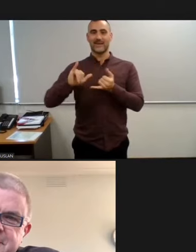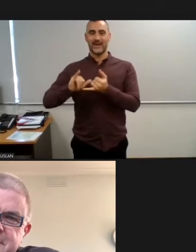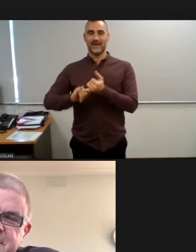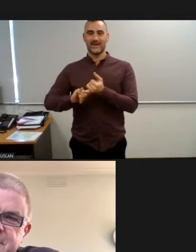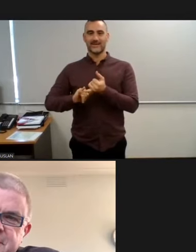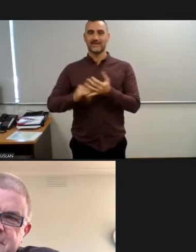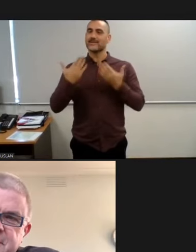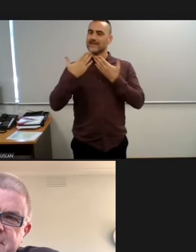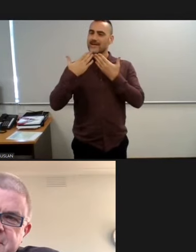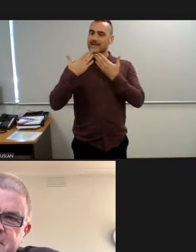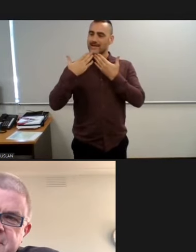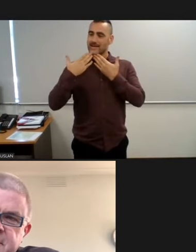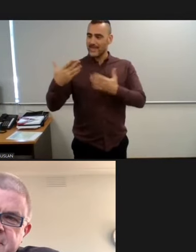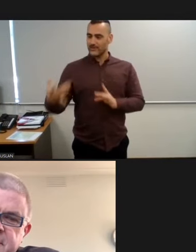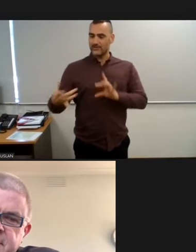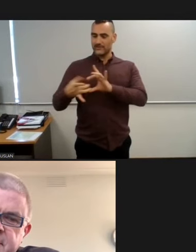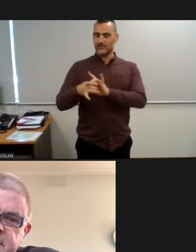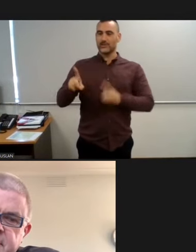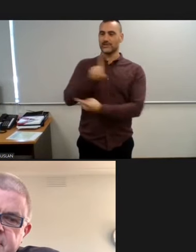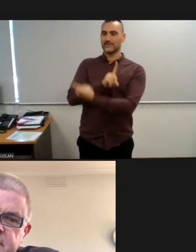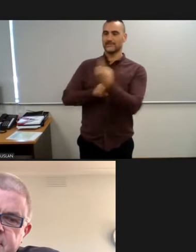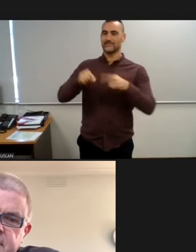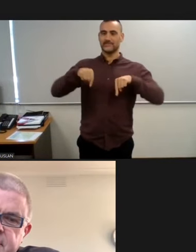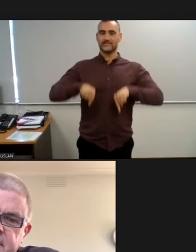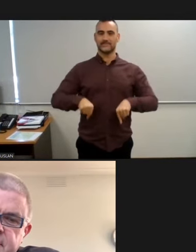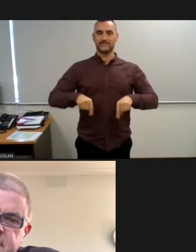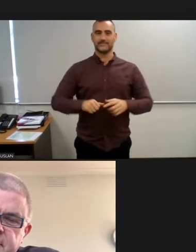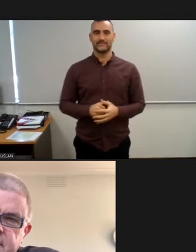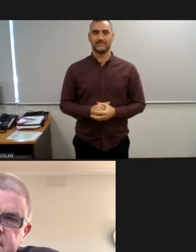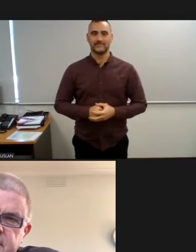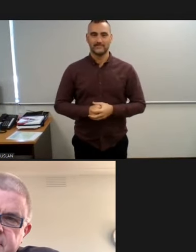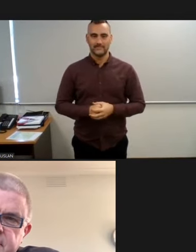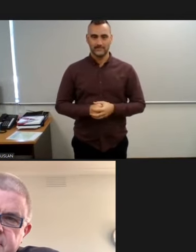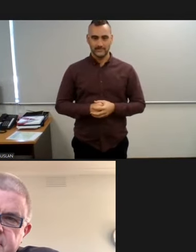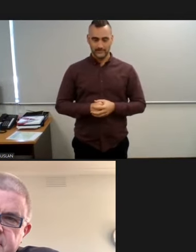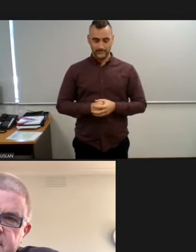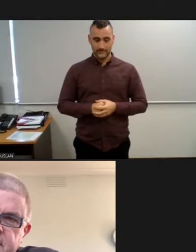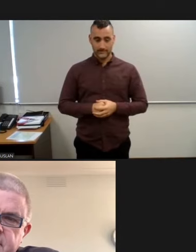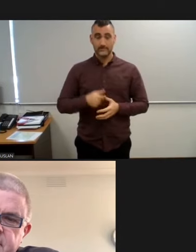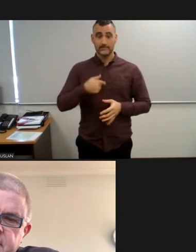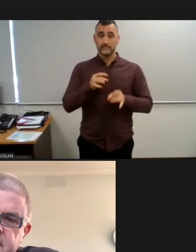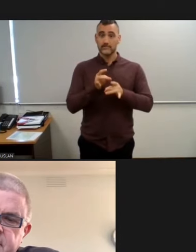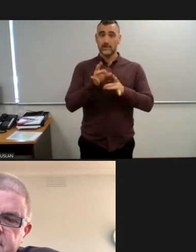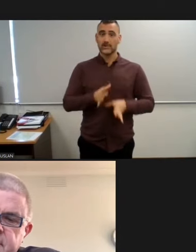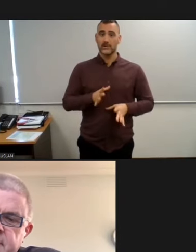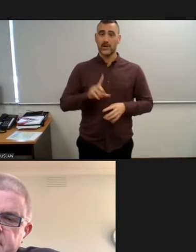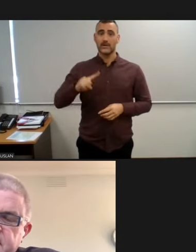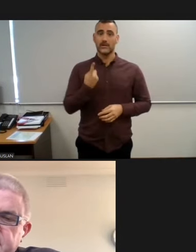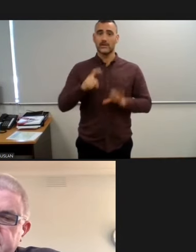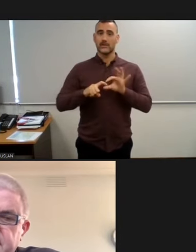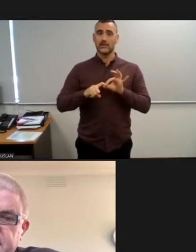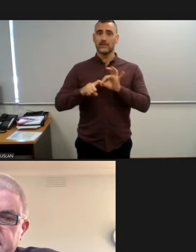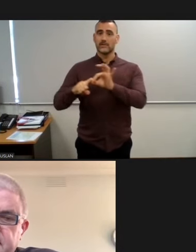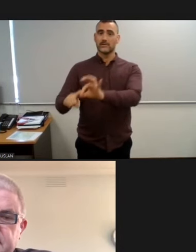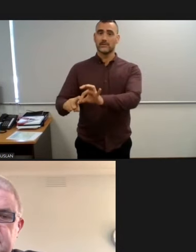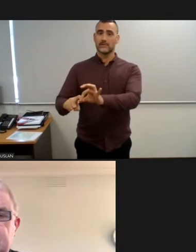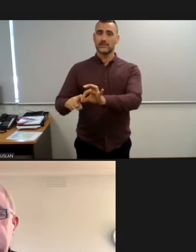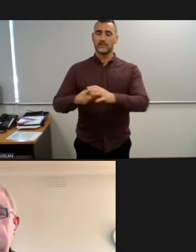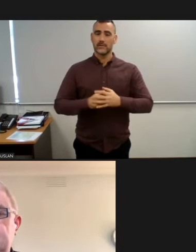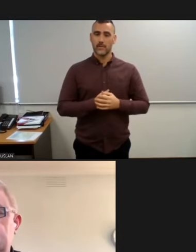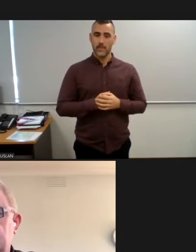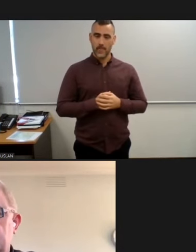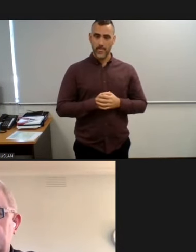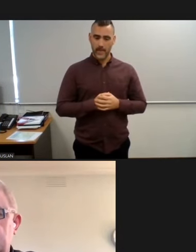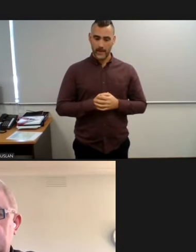for joining us today. So perhaps if I can just kick off with some questions as well for you, Ben. Reaching